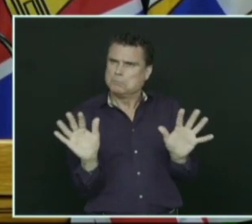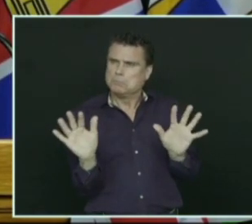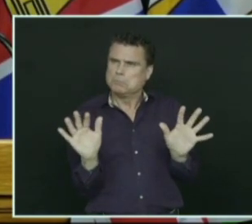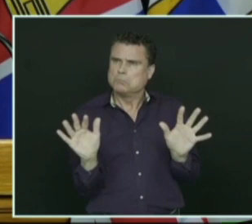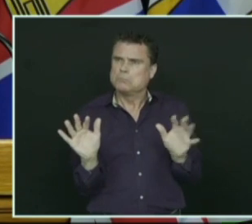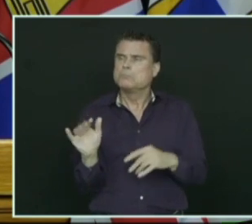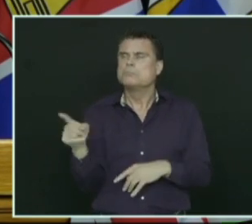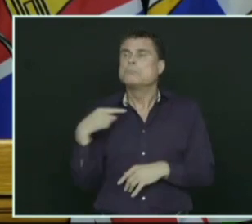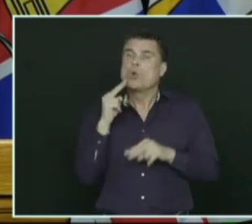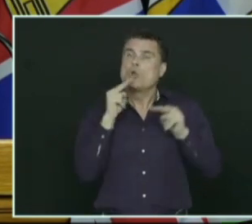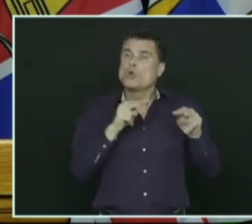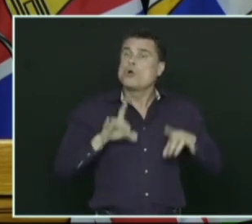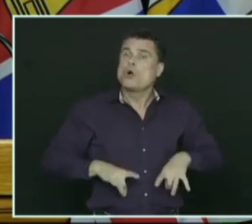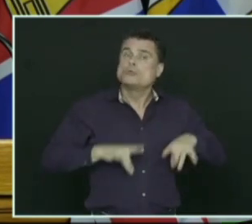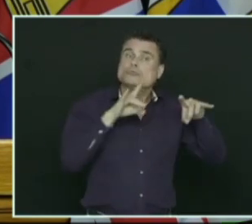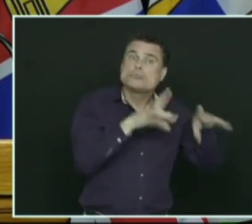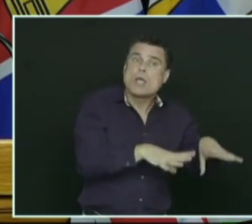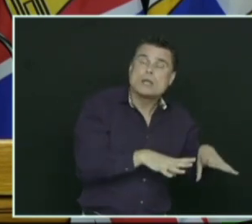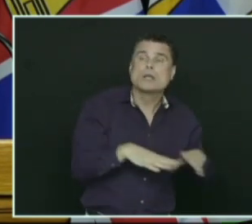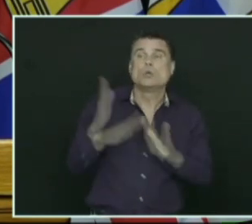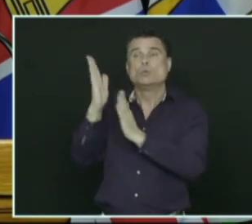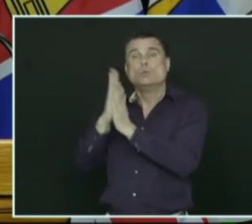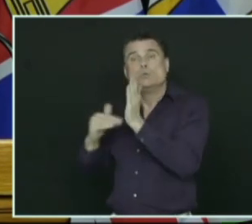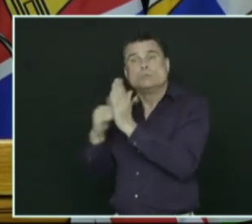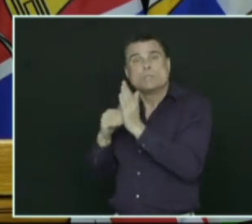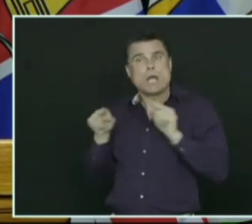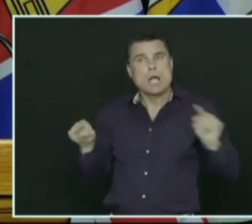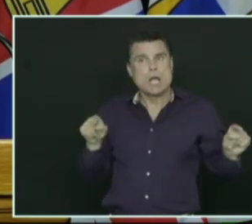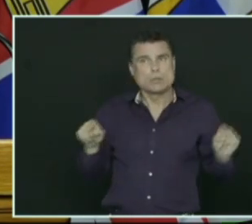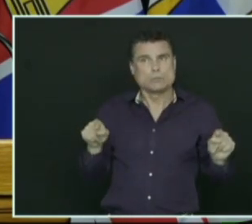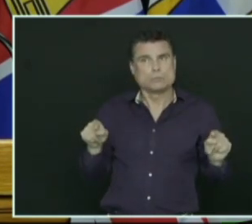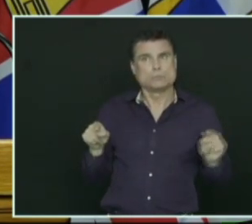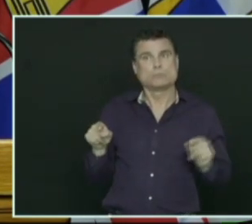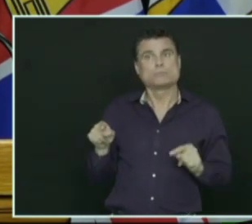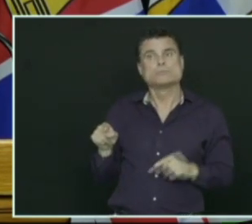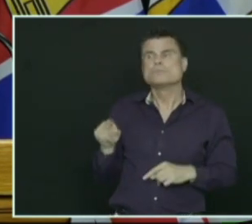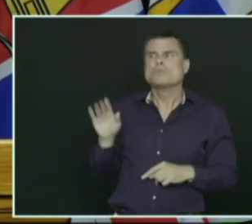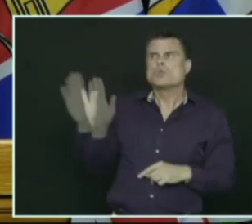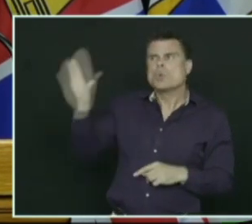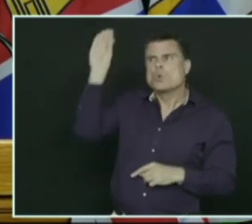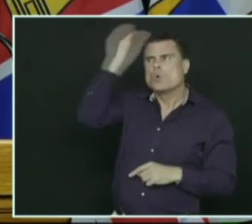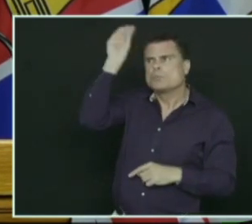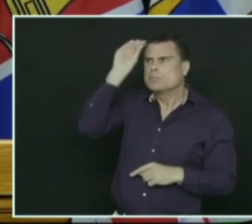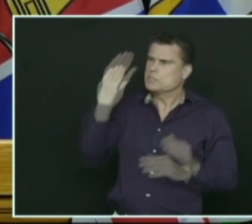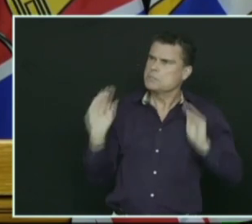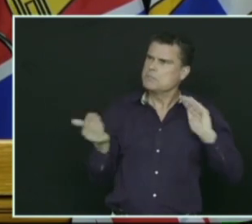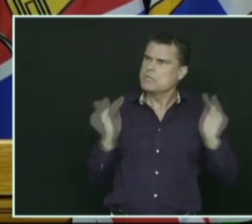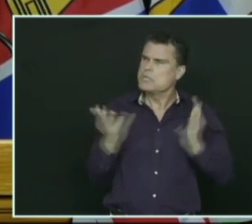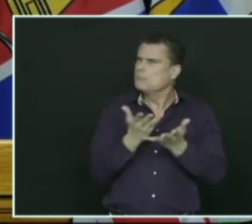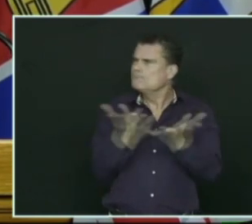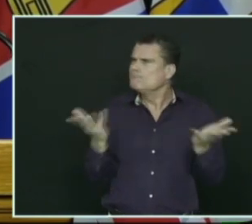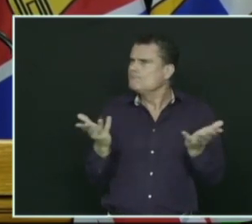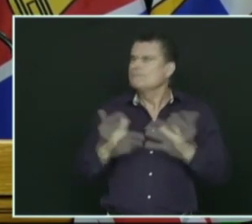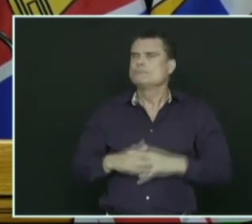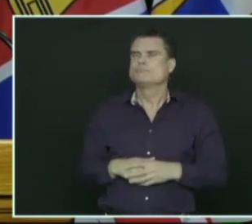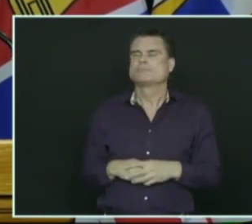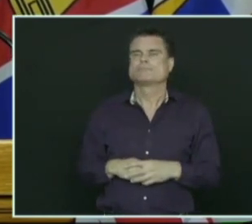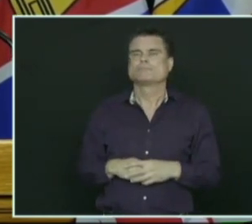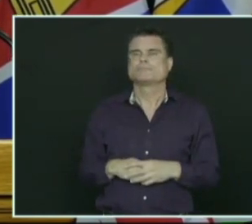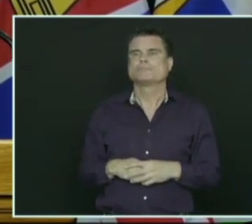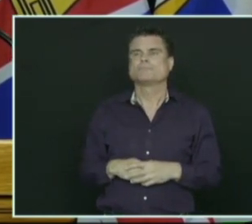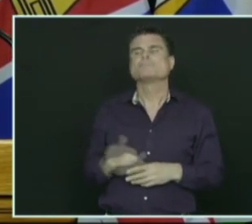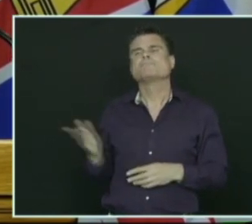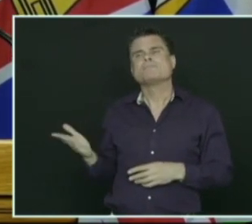Kat, are you there? Ordering any of the new... Hello, yeah? Okay. Hello? Go ahead. Sorry. For Dr. Henry, or I